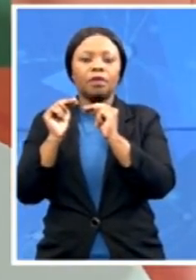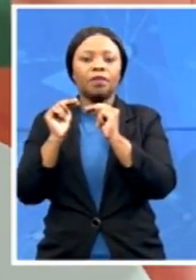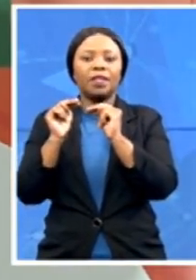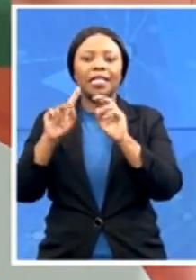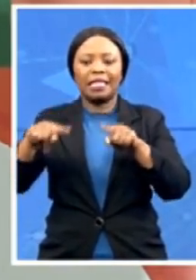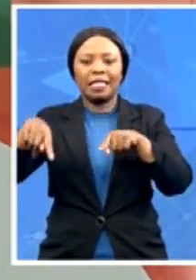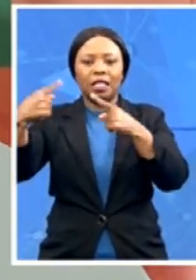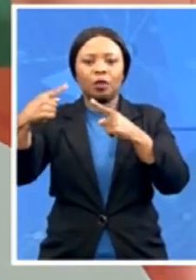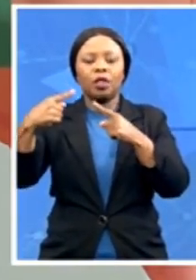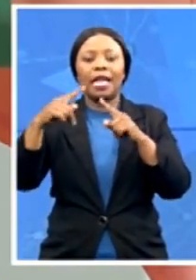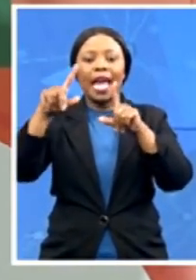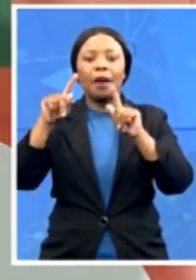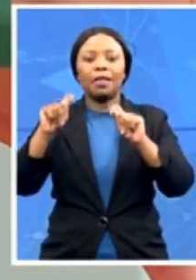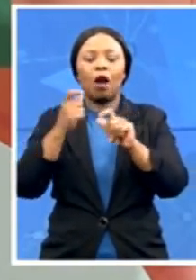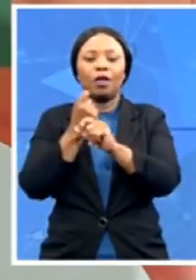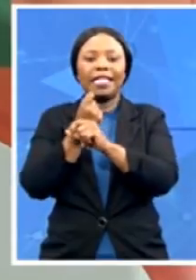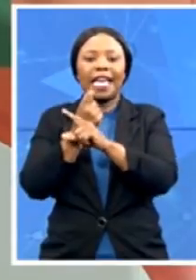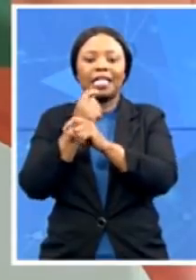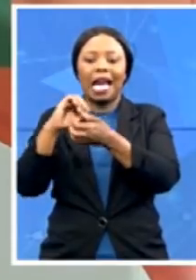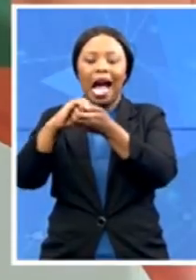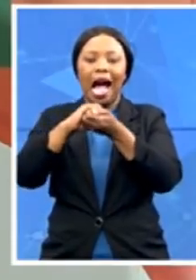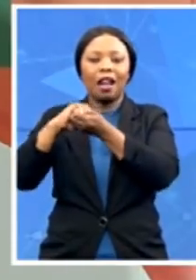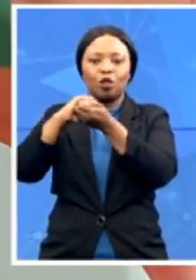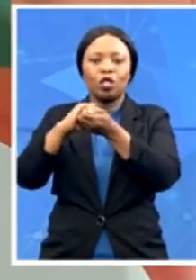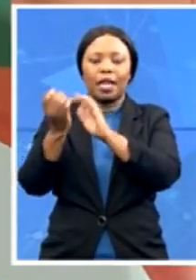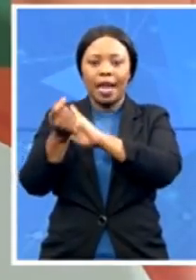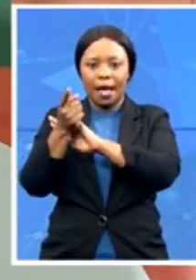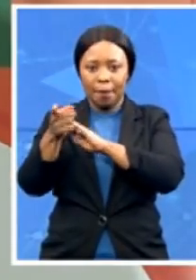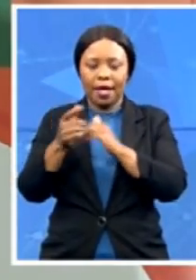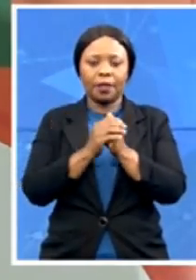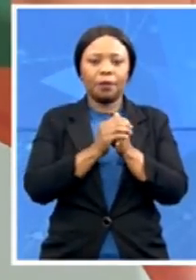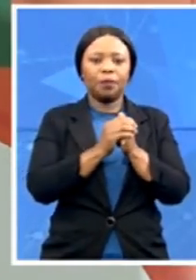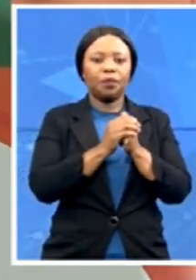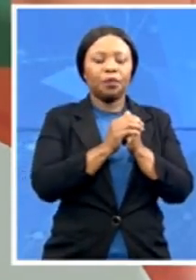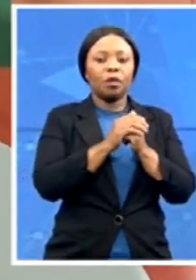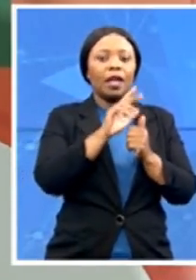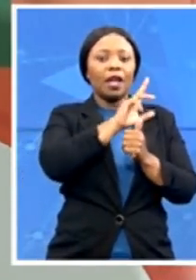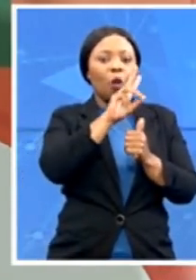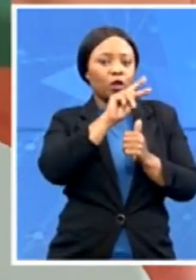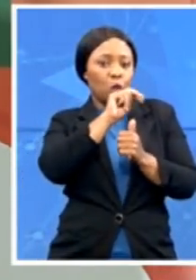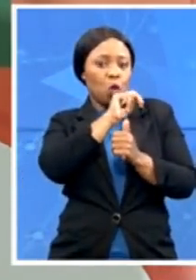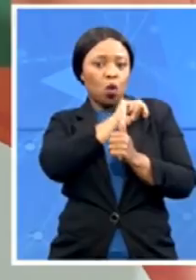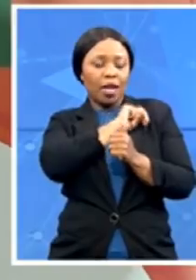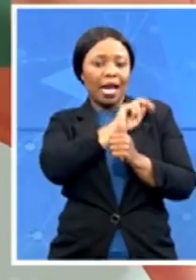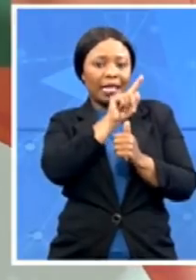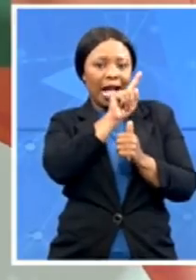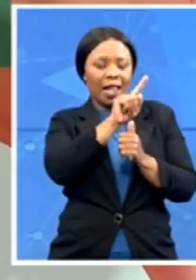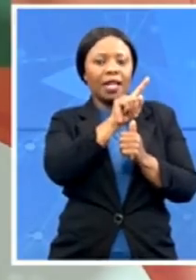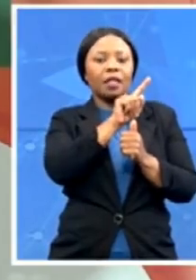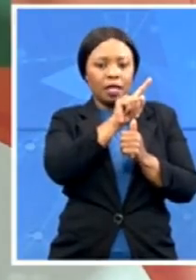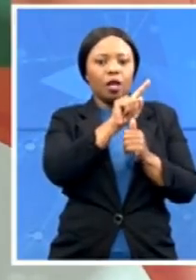associations. During the KwaZulu-Natal mayhem, I assisted a group of businesswomen